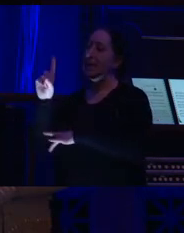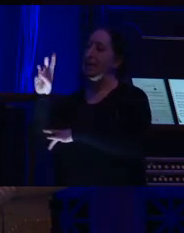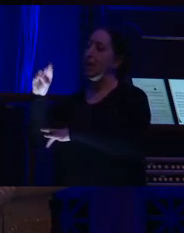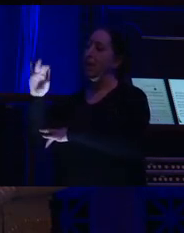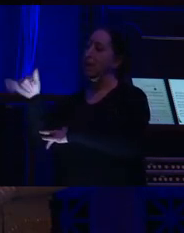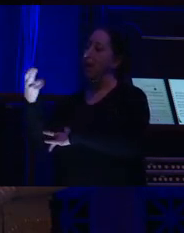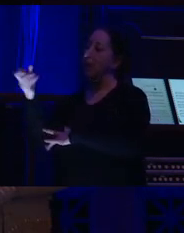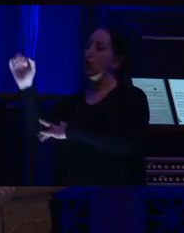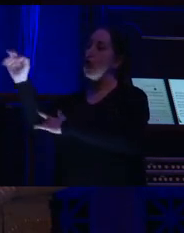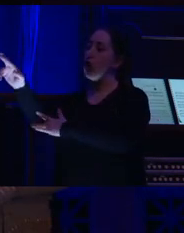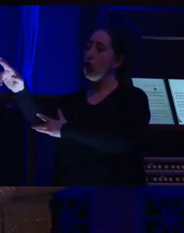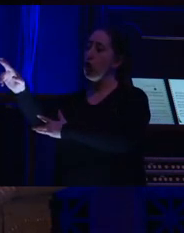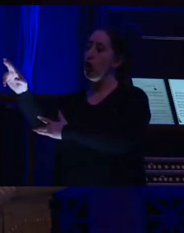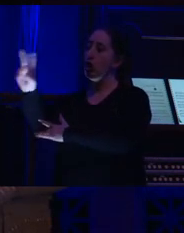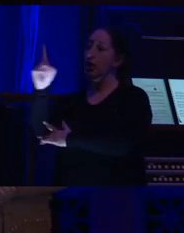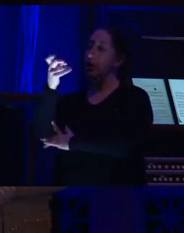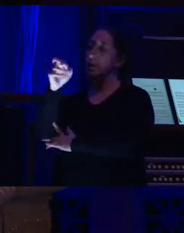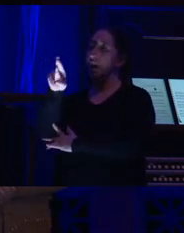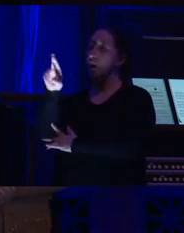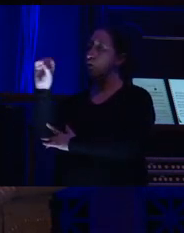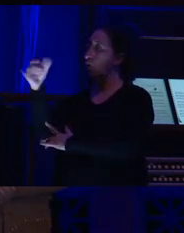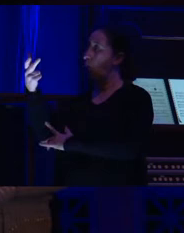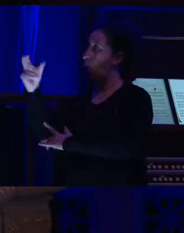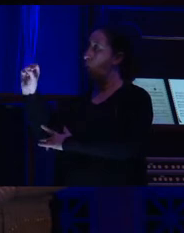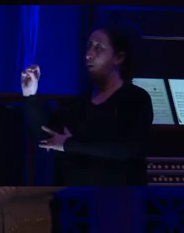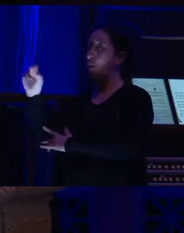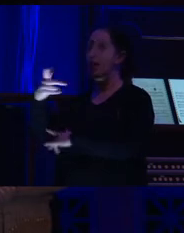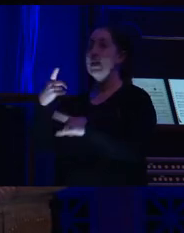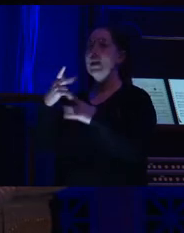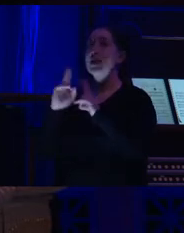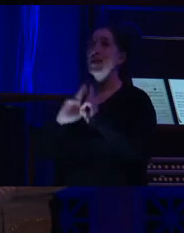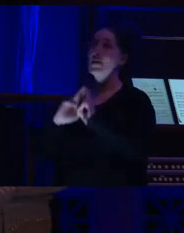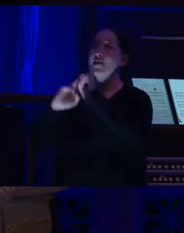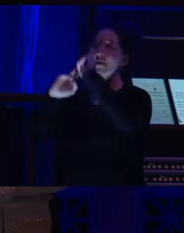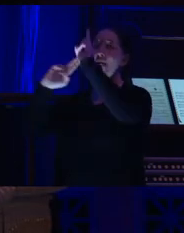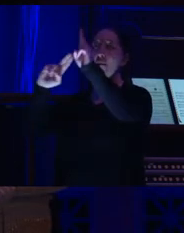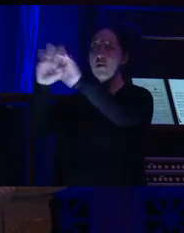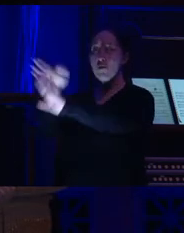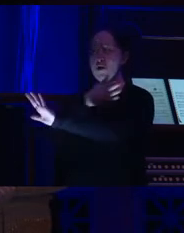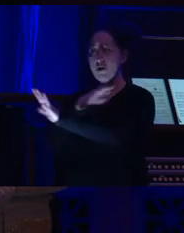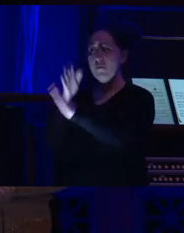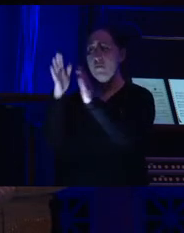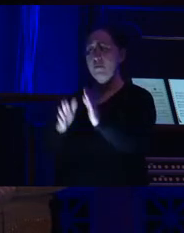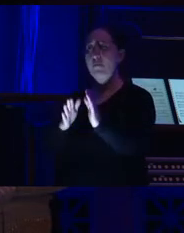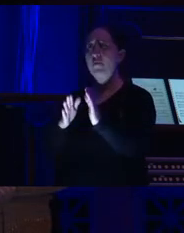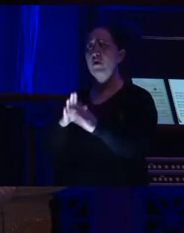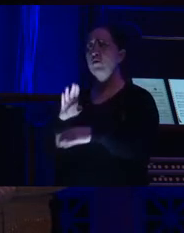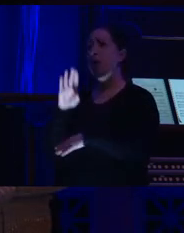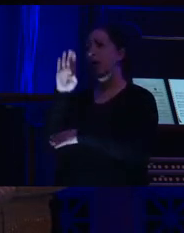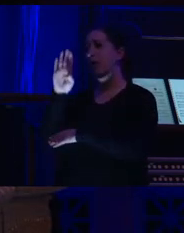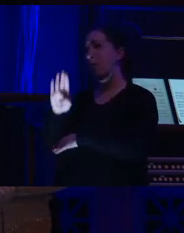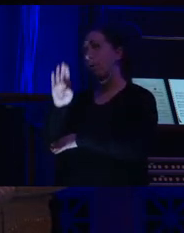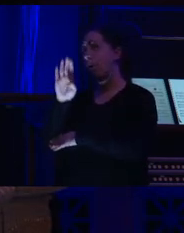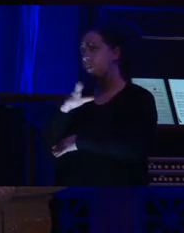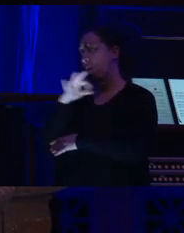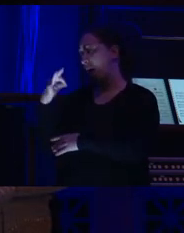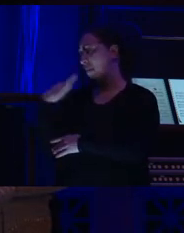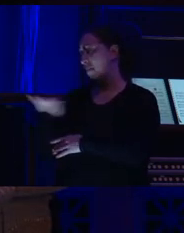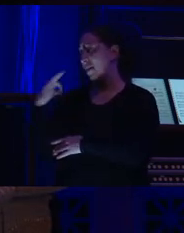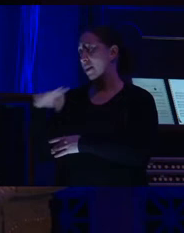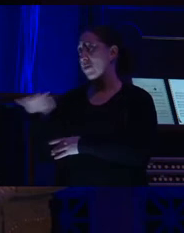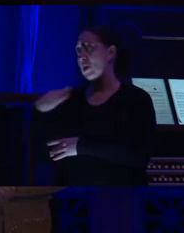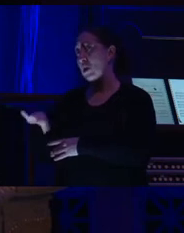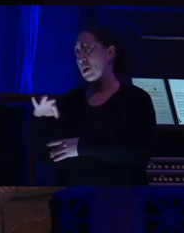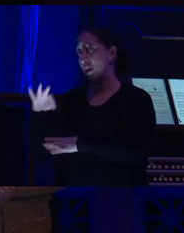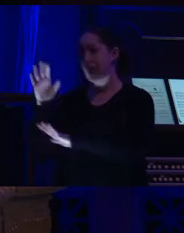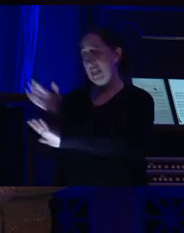Major. Dr. Ono is a celebrated musician who has played with the Baltimore Symphony and the Pittsburgh Symphony